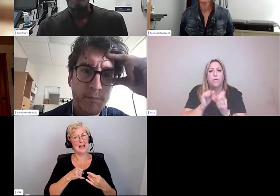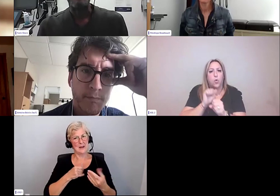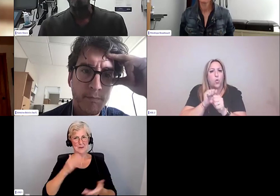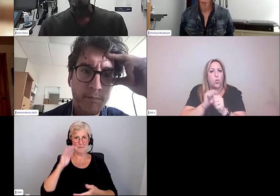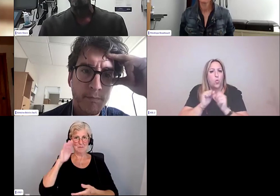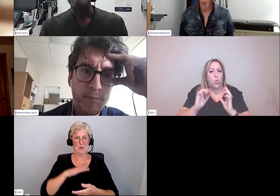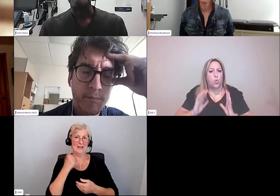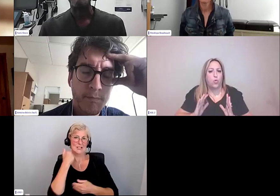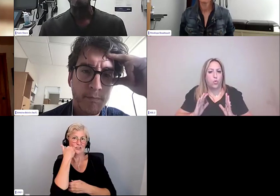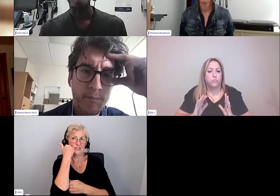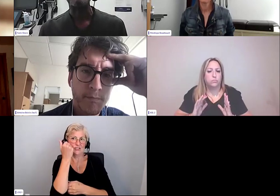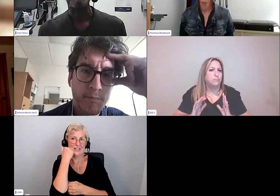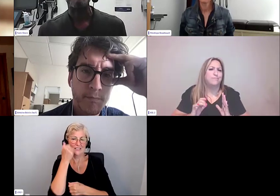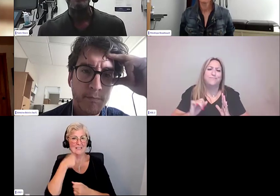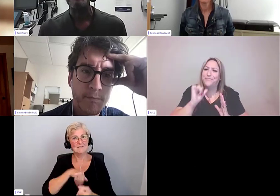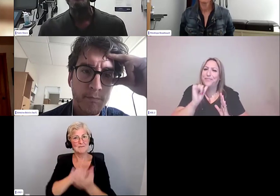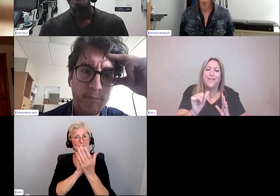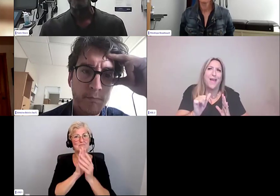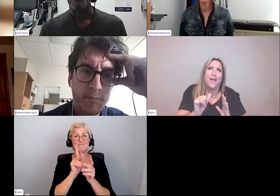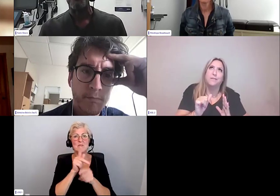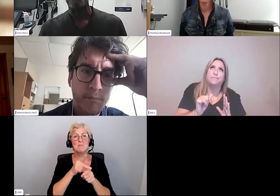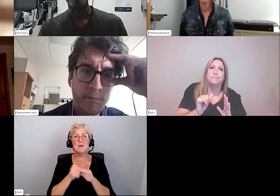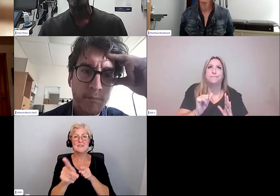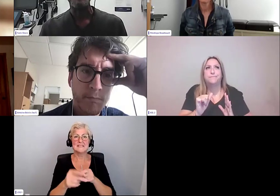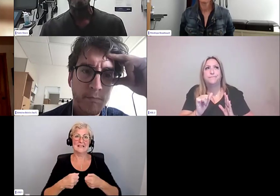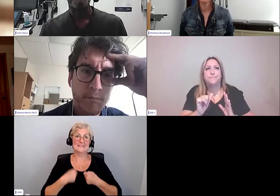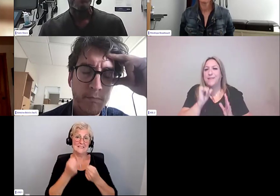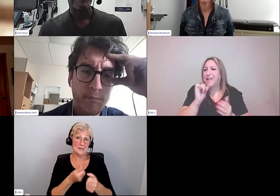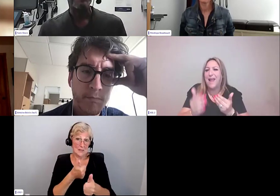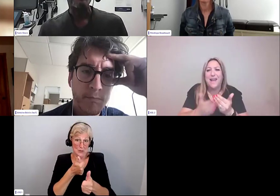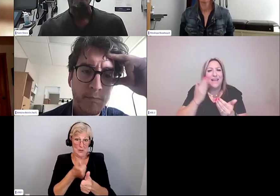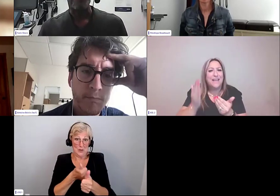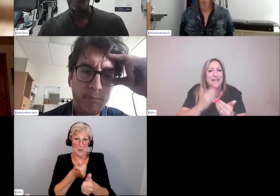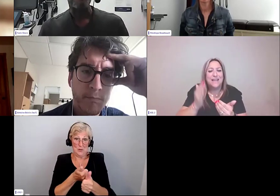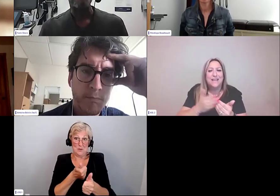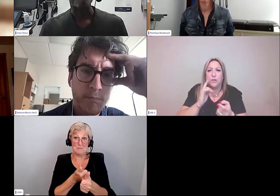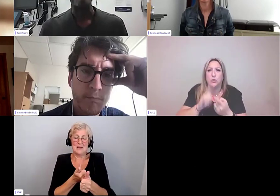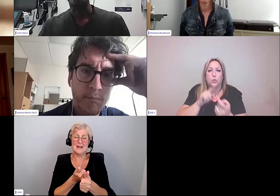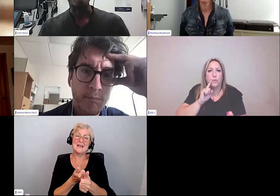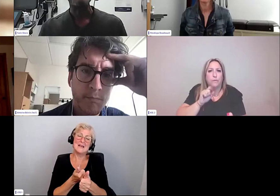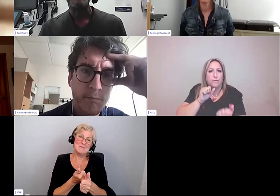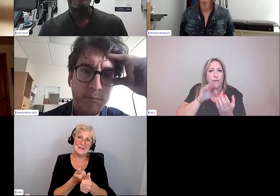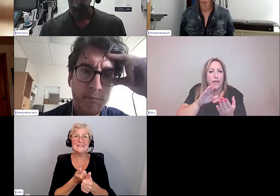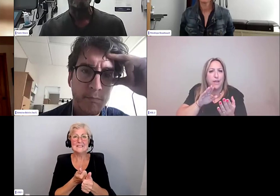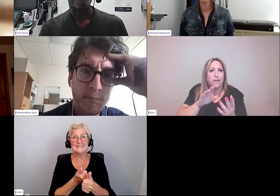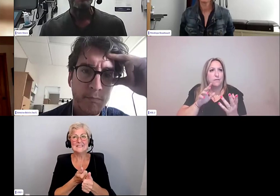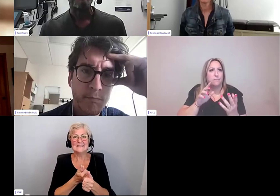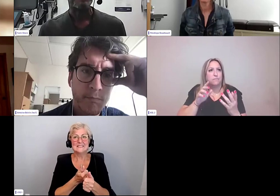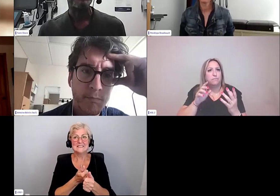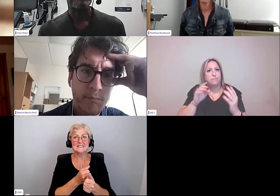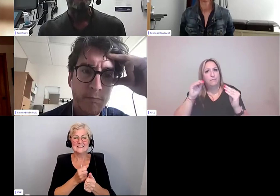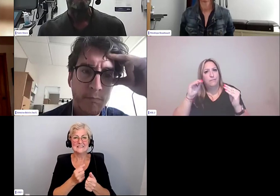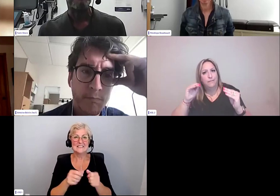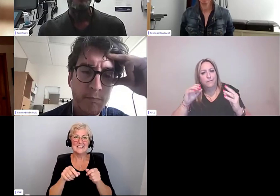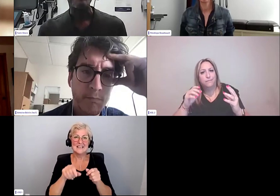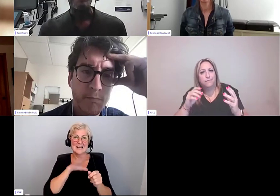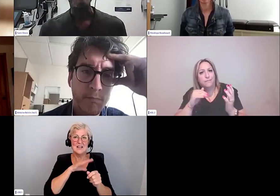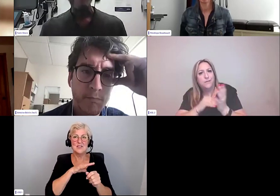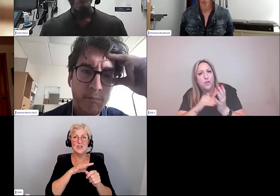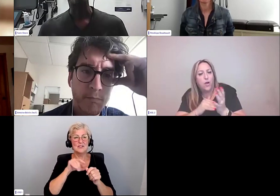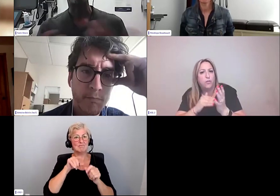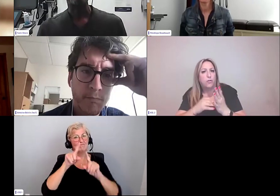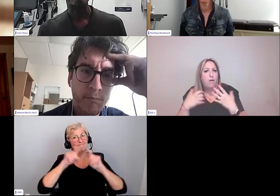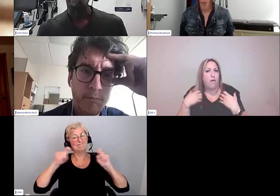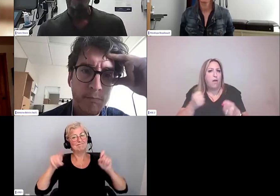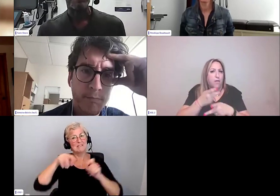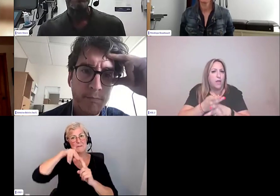workers. It's not easy to face professional healthcare workers who are themselves in